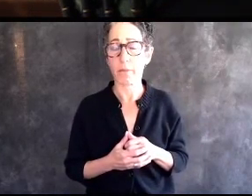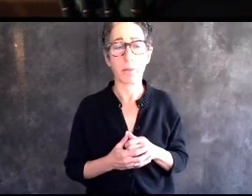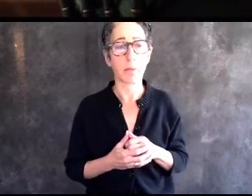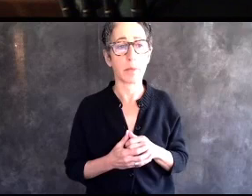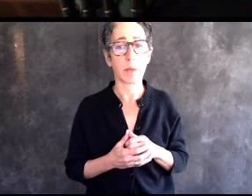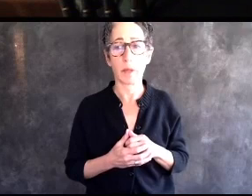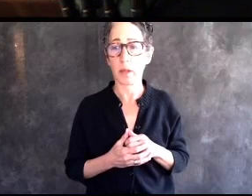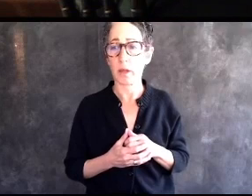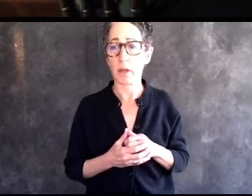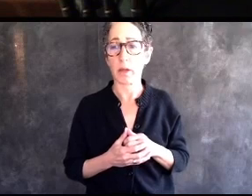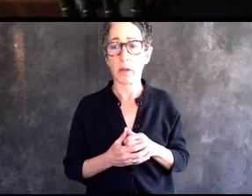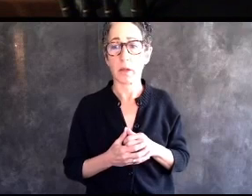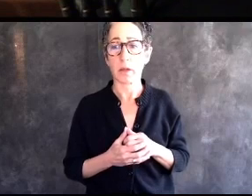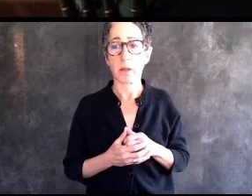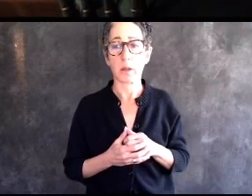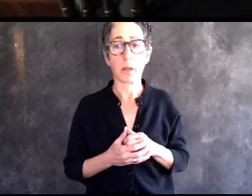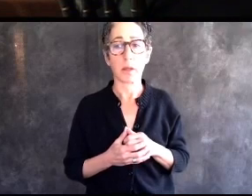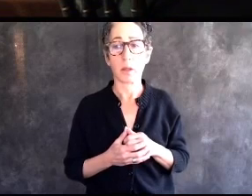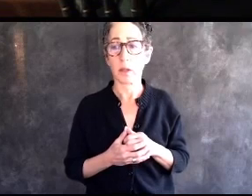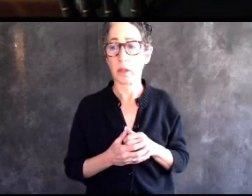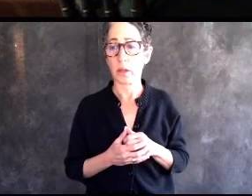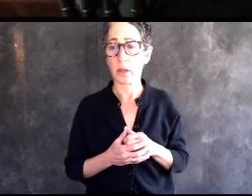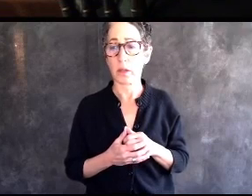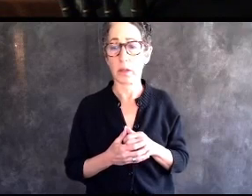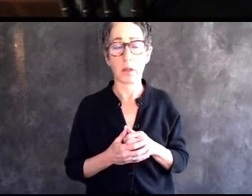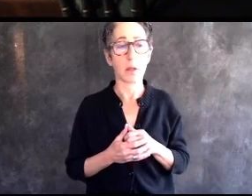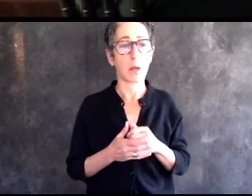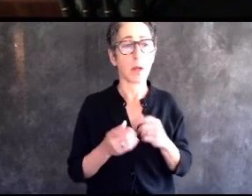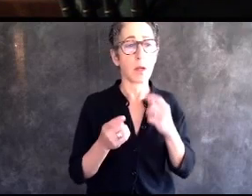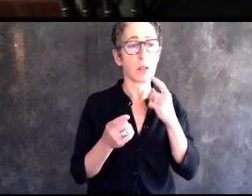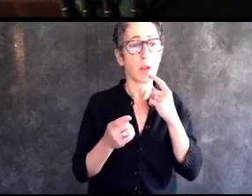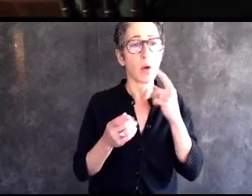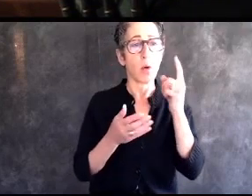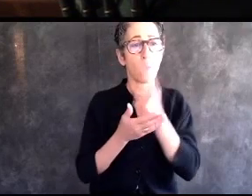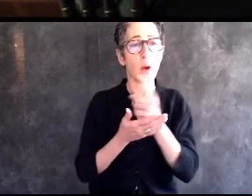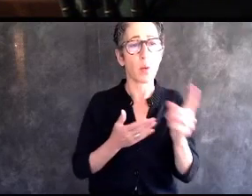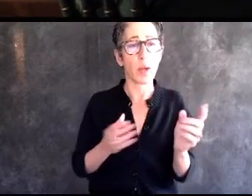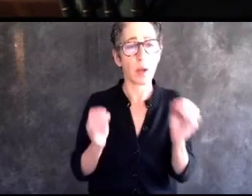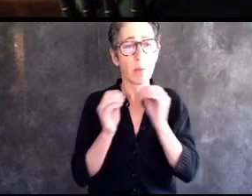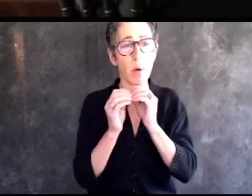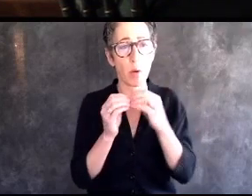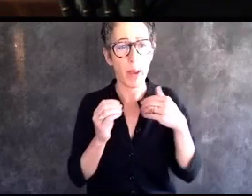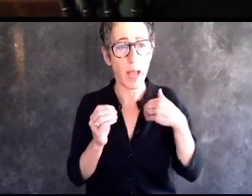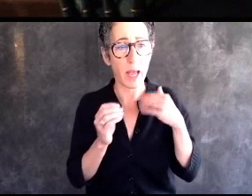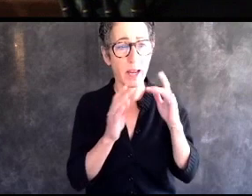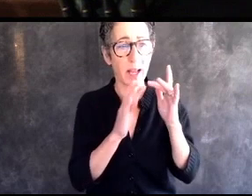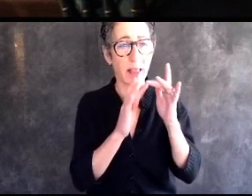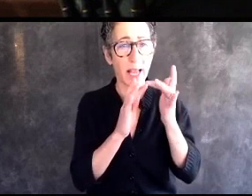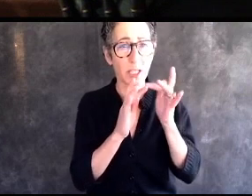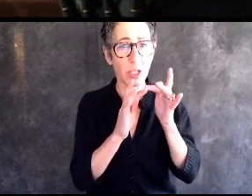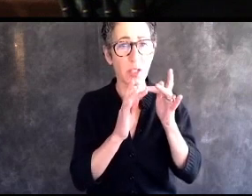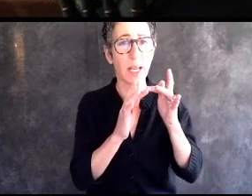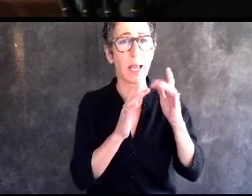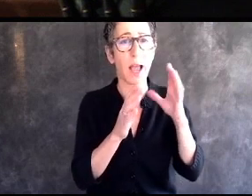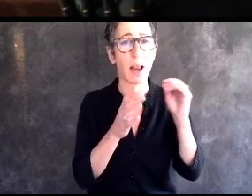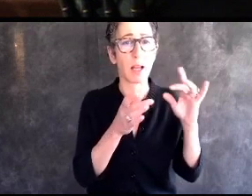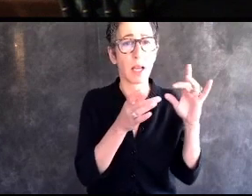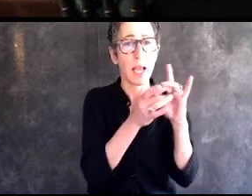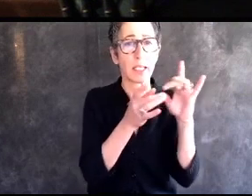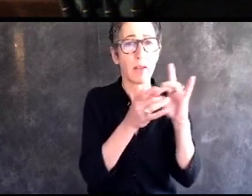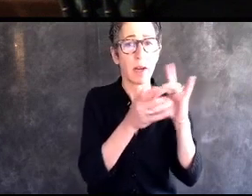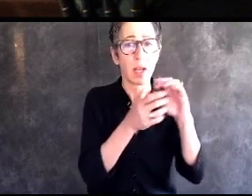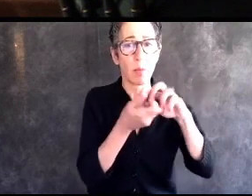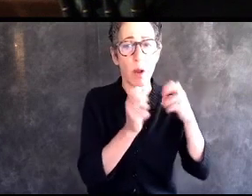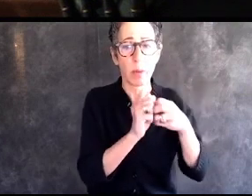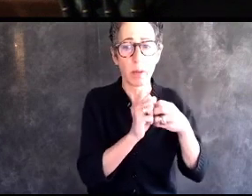bad, killed 1,000 and a week or more, there was electricity connectivity problems and so on back then. Because of